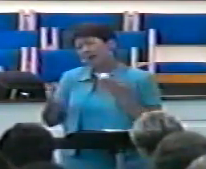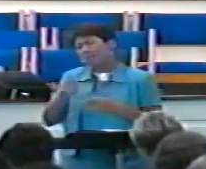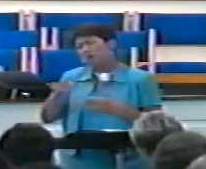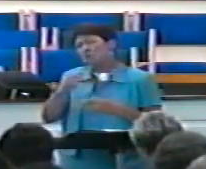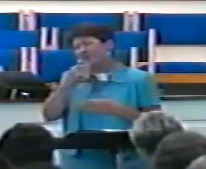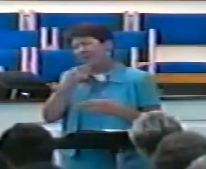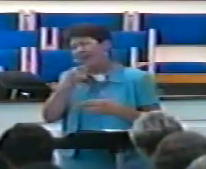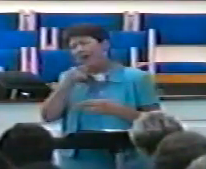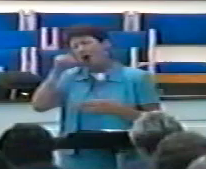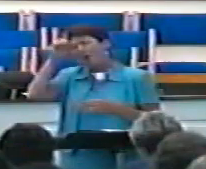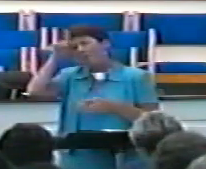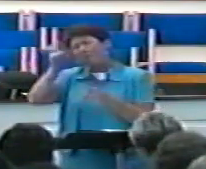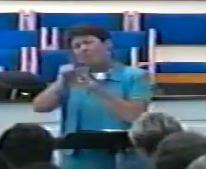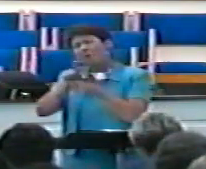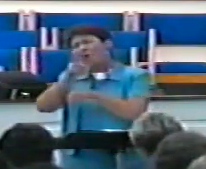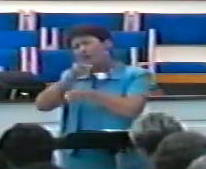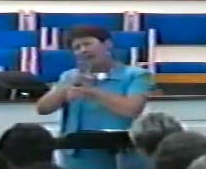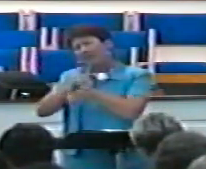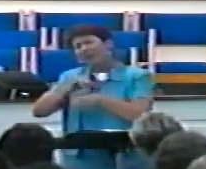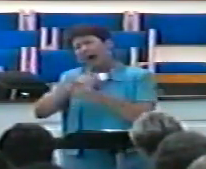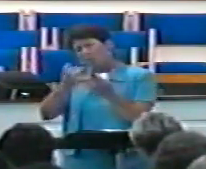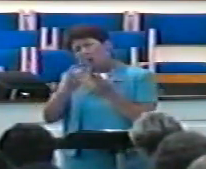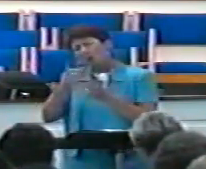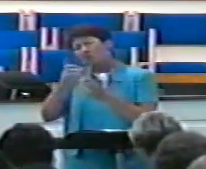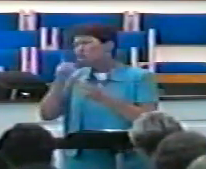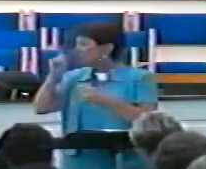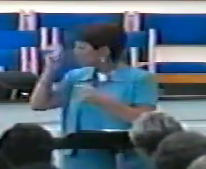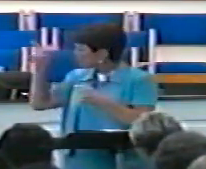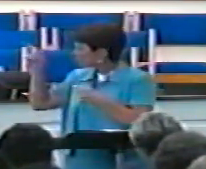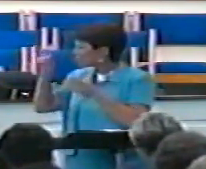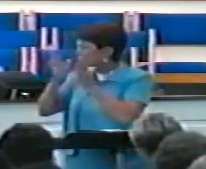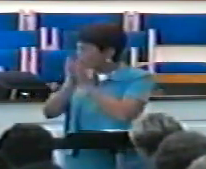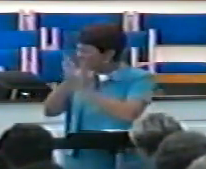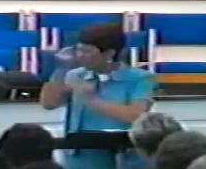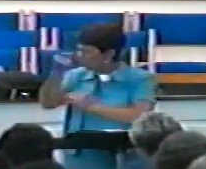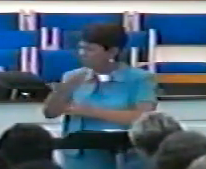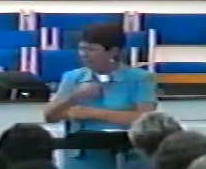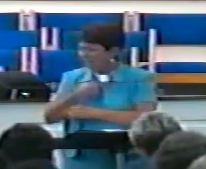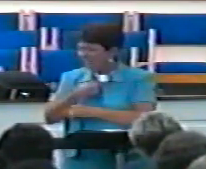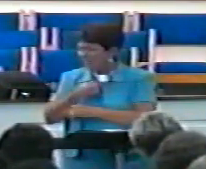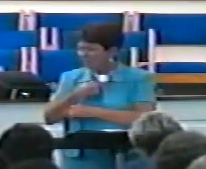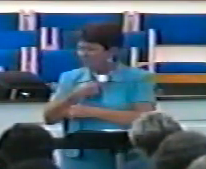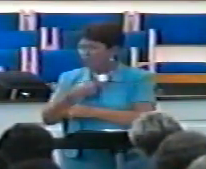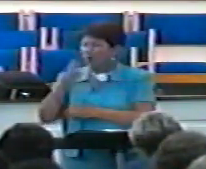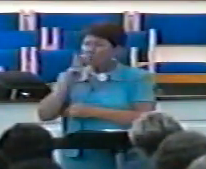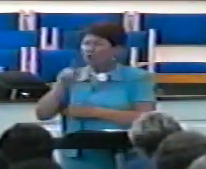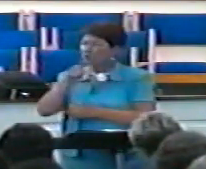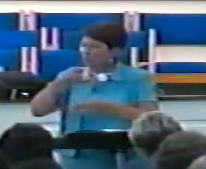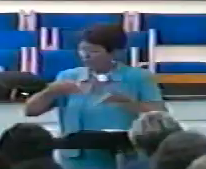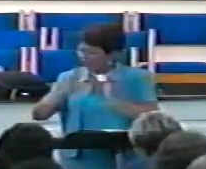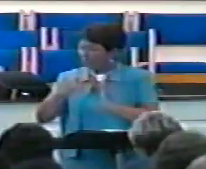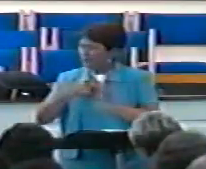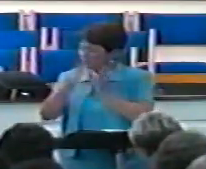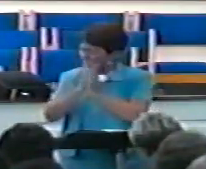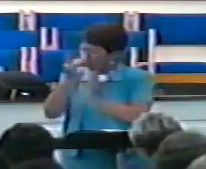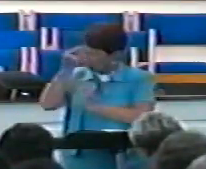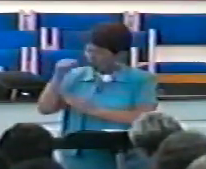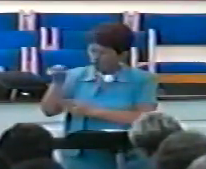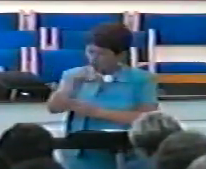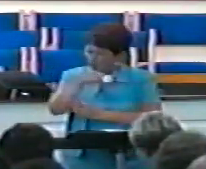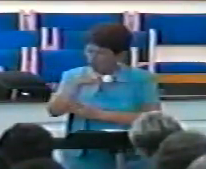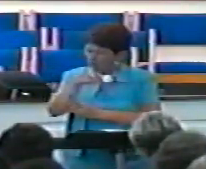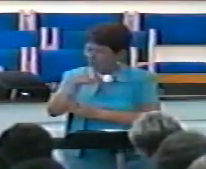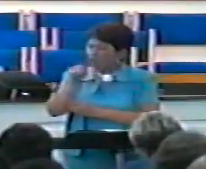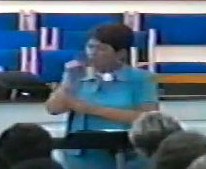I just need you to pray for me. Would you allow me the privilege of praying for you as a Christian? Would you just simply raise your hand up and down and say, Brother Keith, I need you to pray